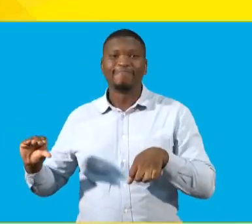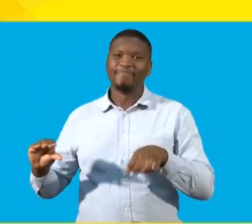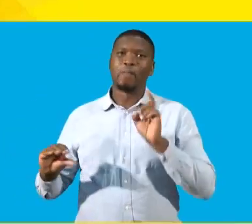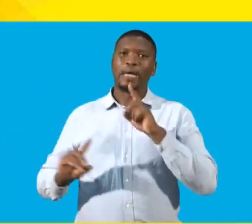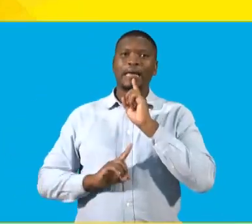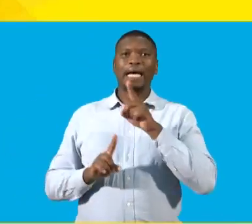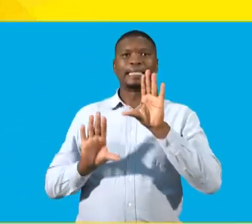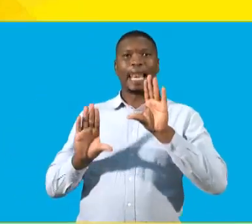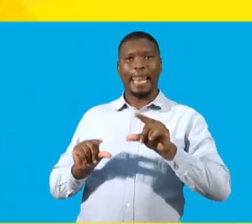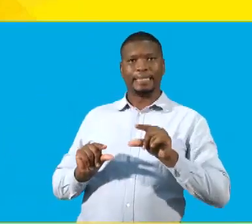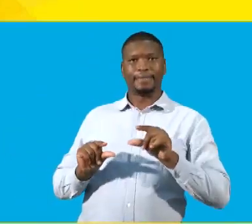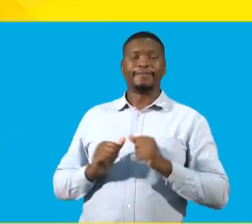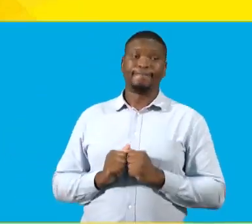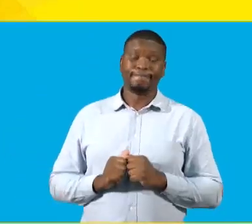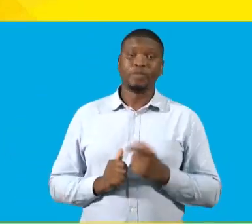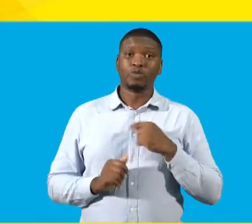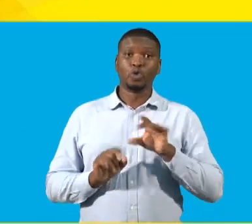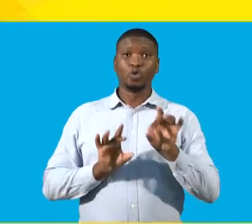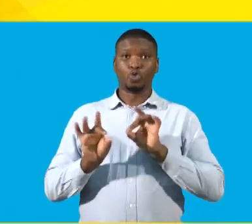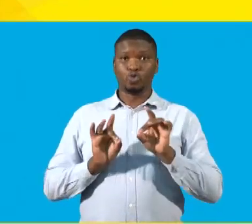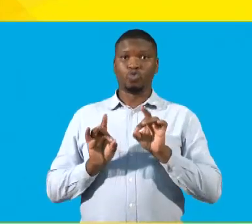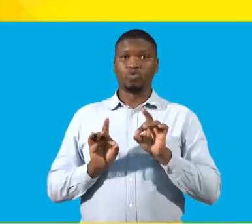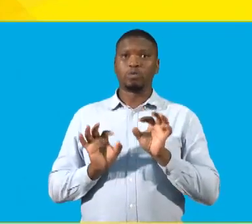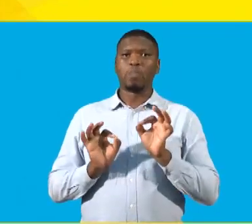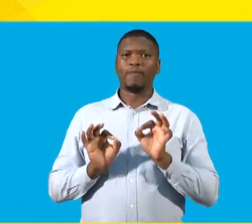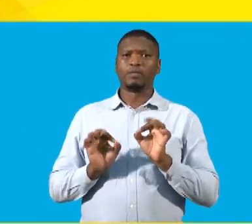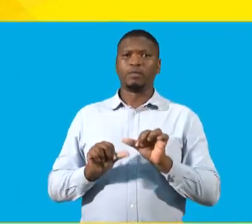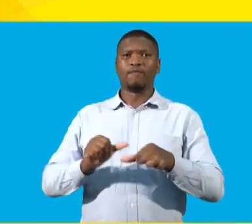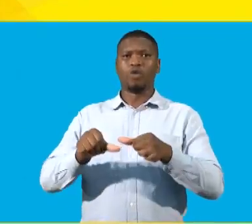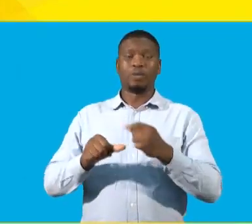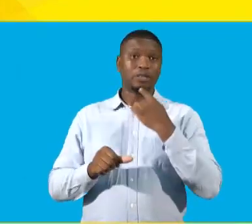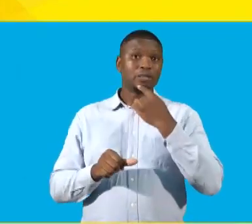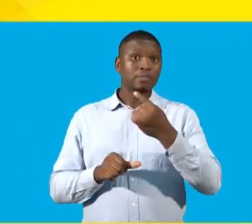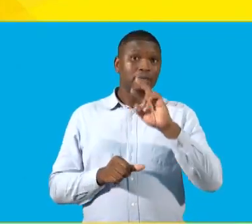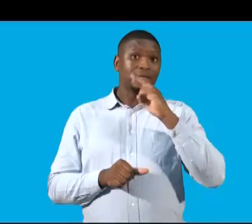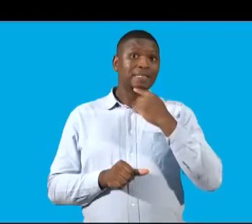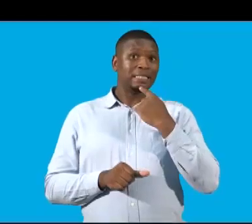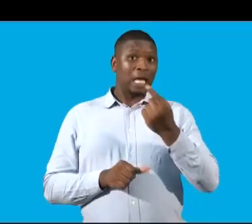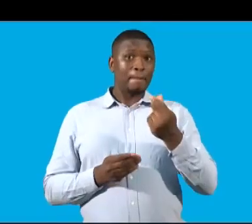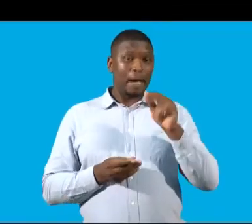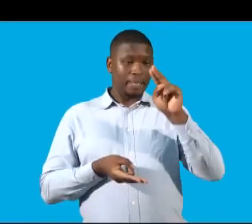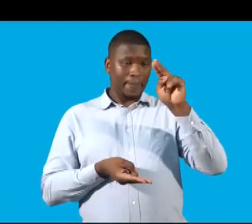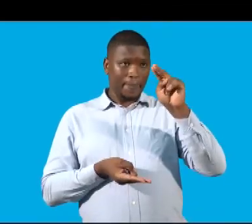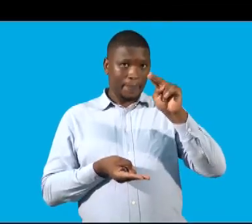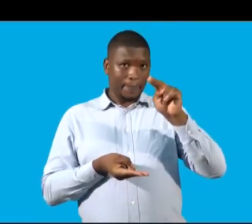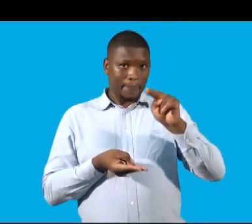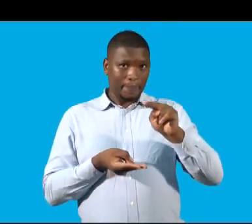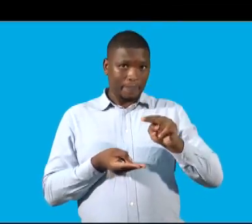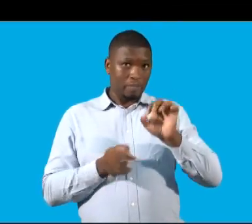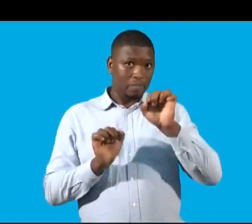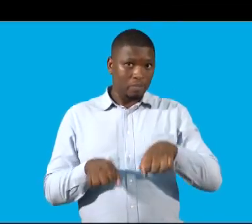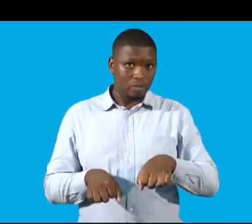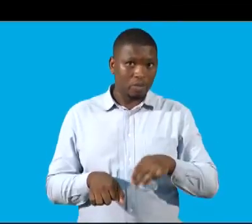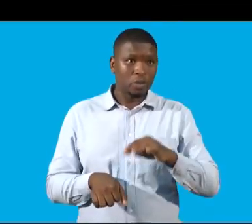450,000. So we are going to go ahead and choose a formula that we are going to work with. Since as well we are told that it is reducing balance, we know that that is